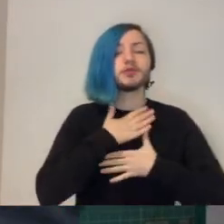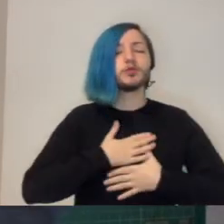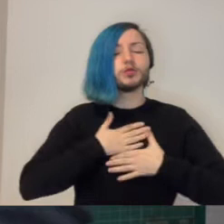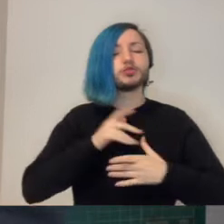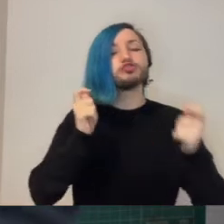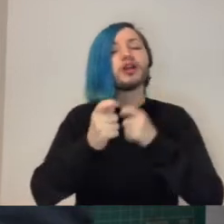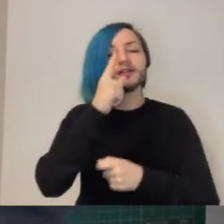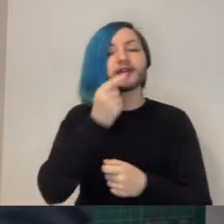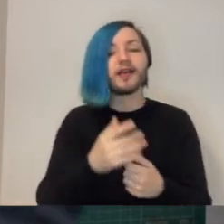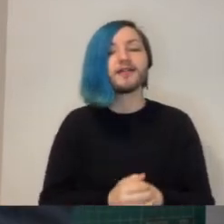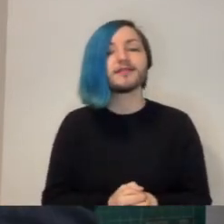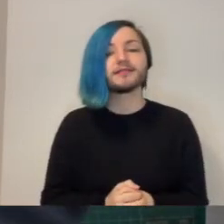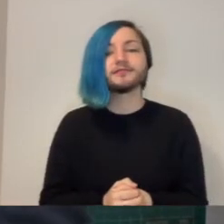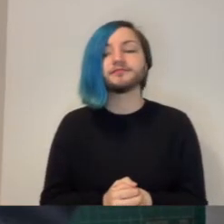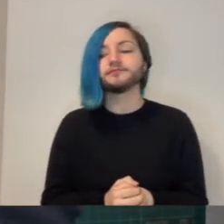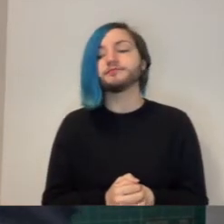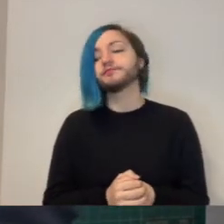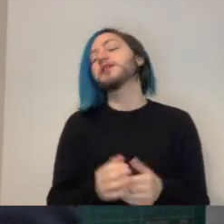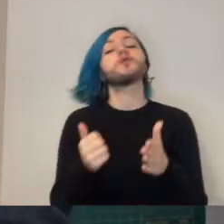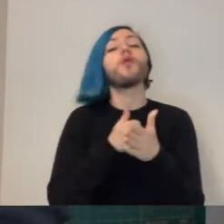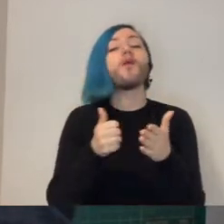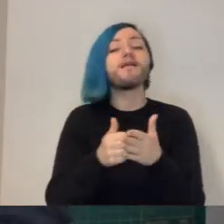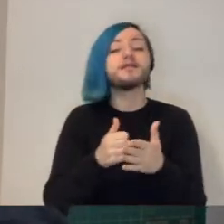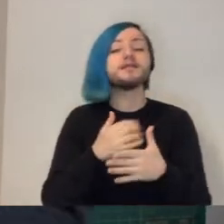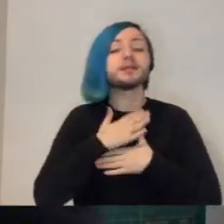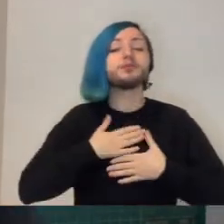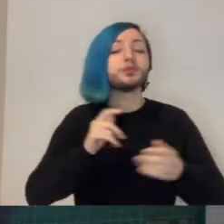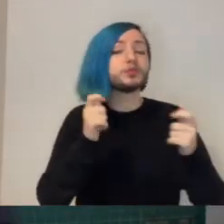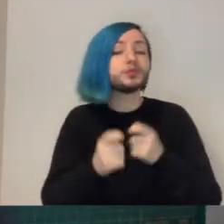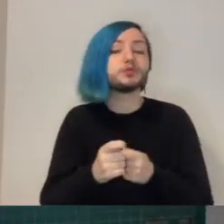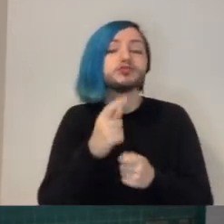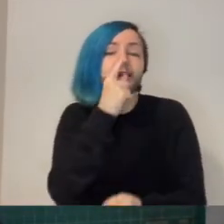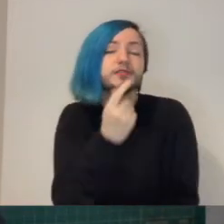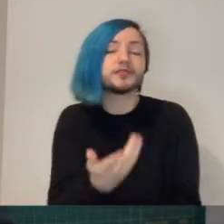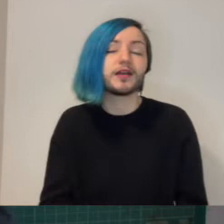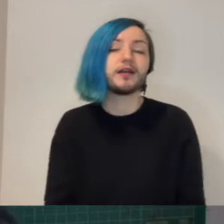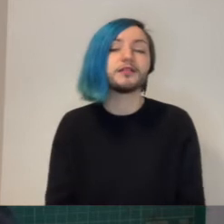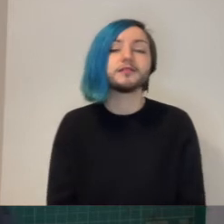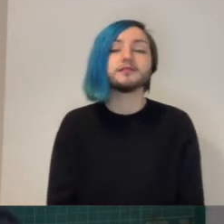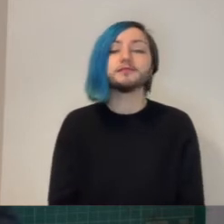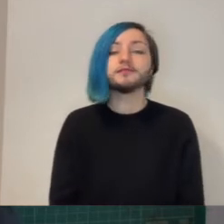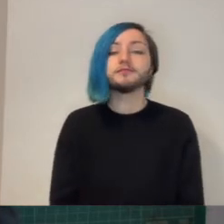to change your mood. And we can always change our moods